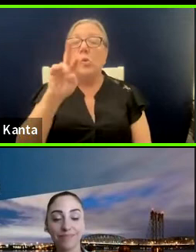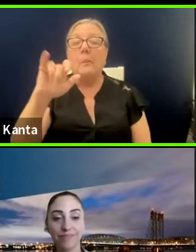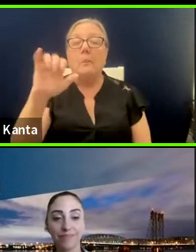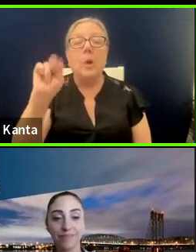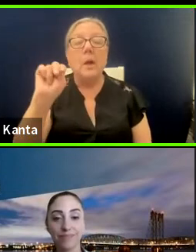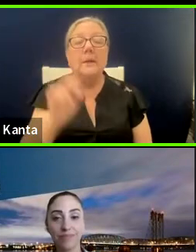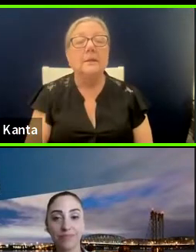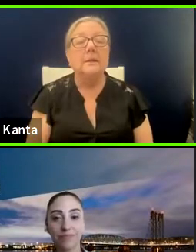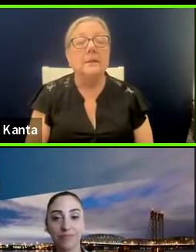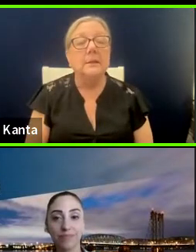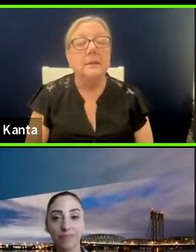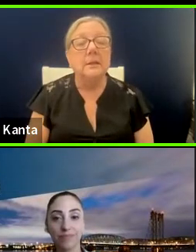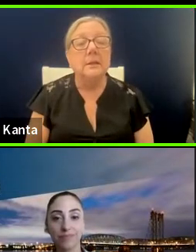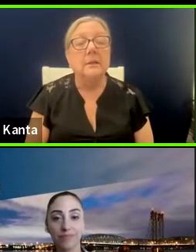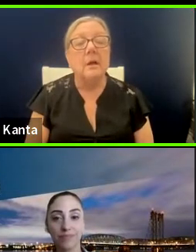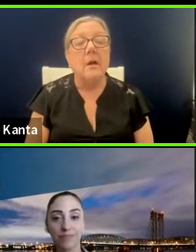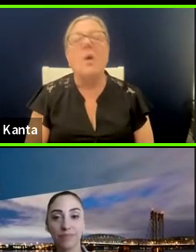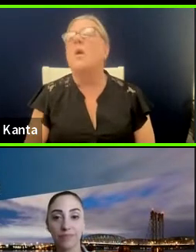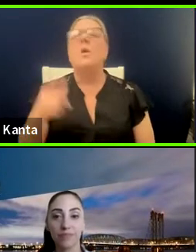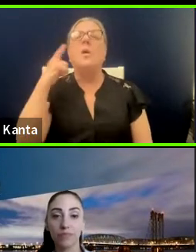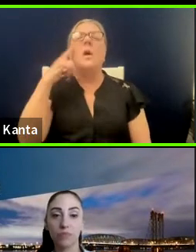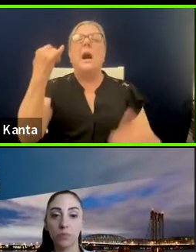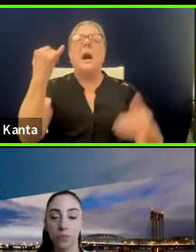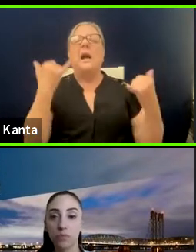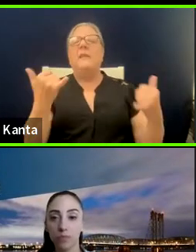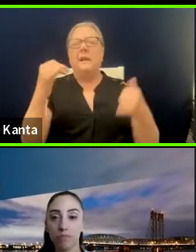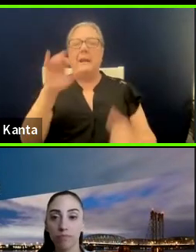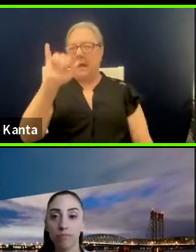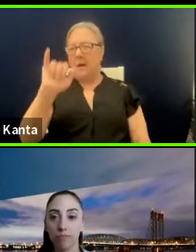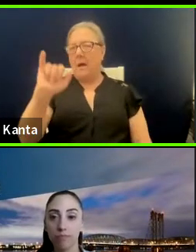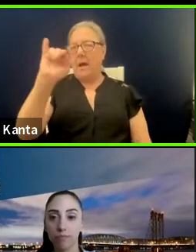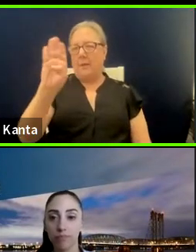And Jake, I think we're into IBR staff now, if we want to.